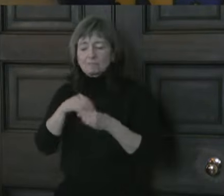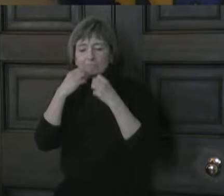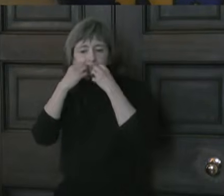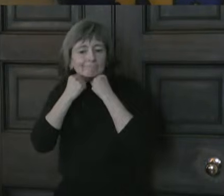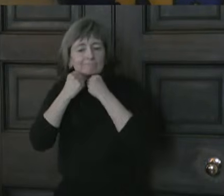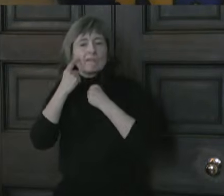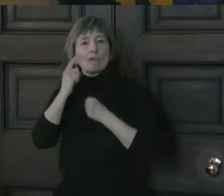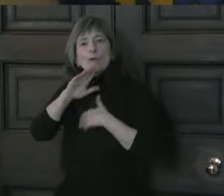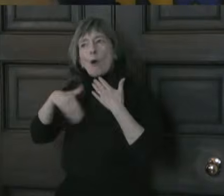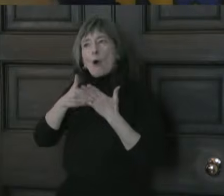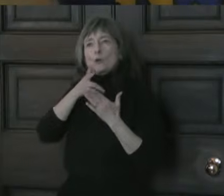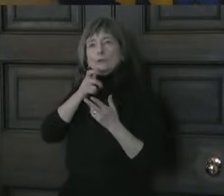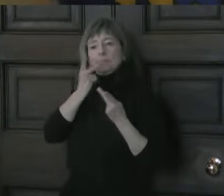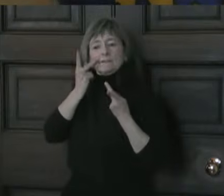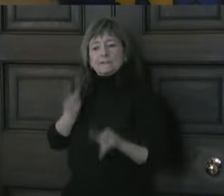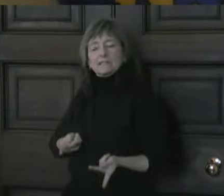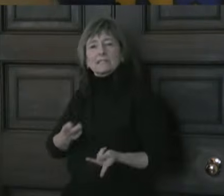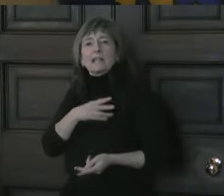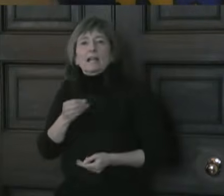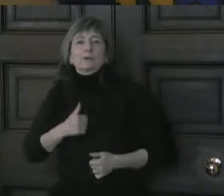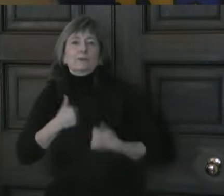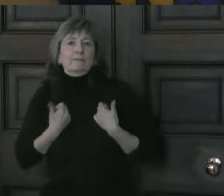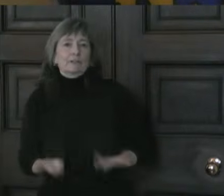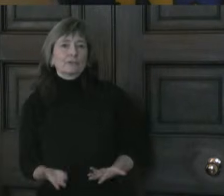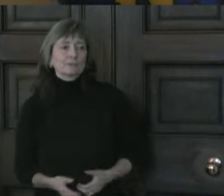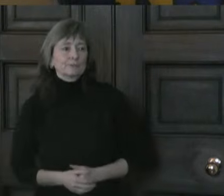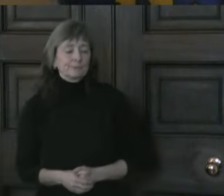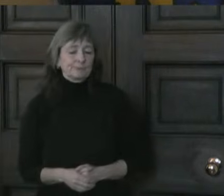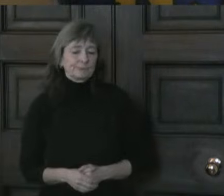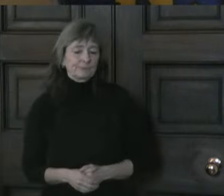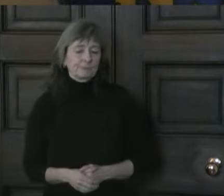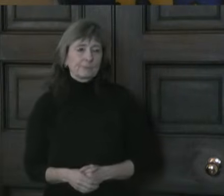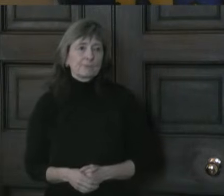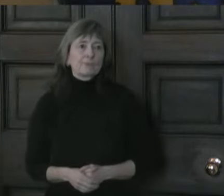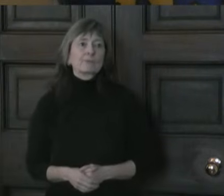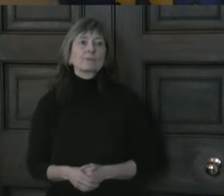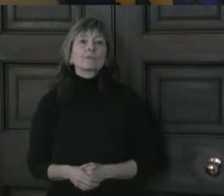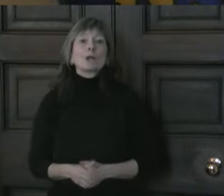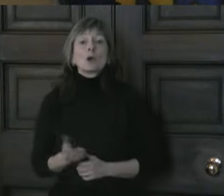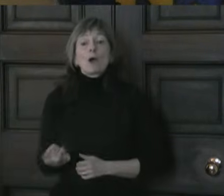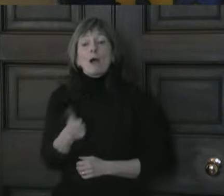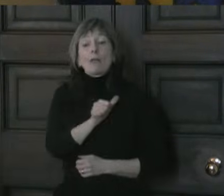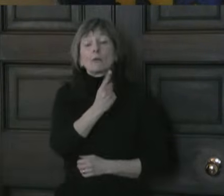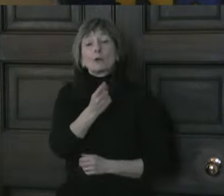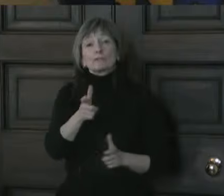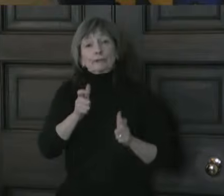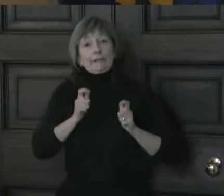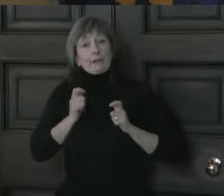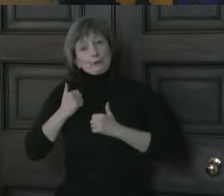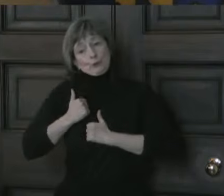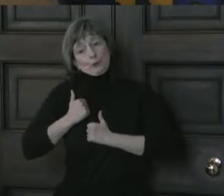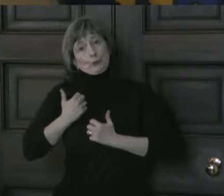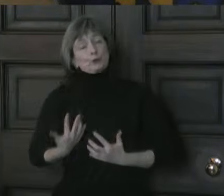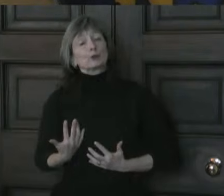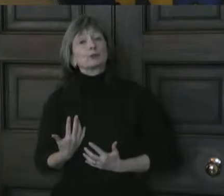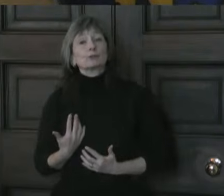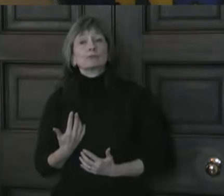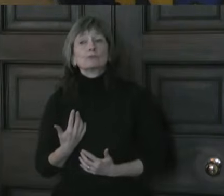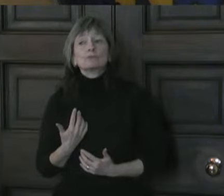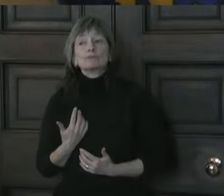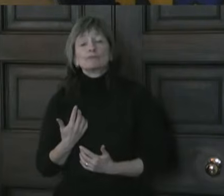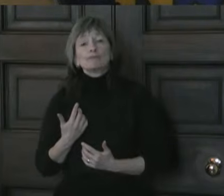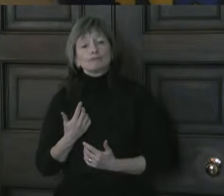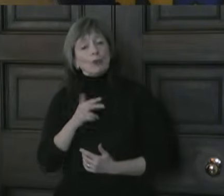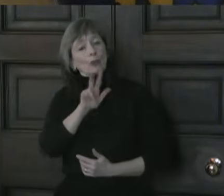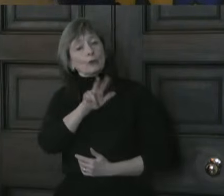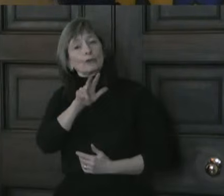and Newfoundlanders and Labradorians alike. A retired soldier with a